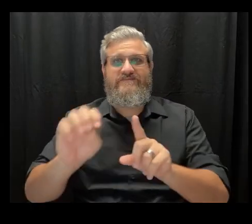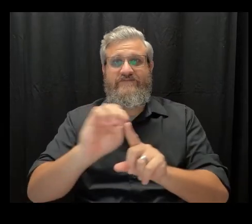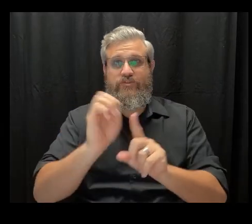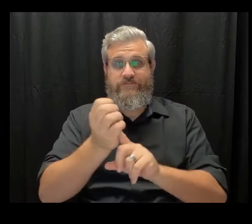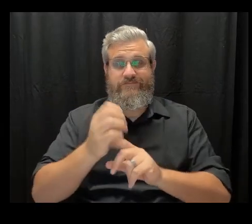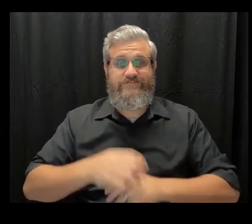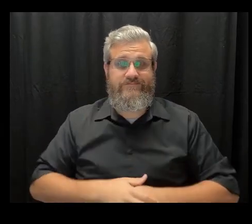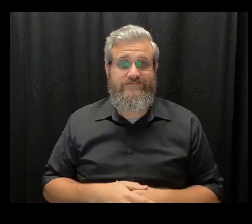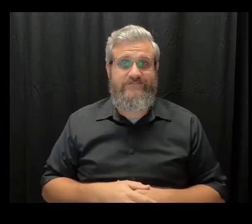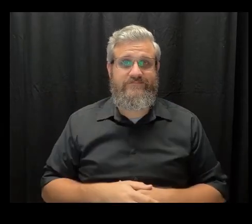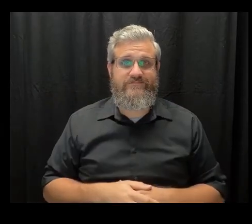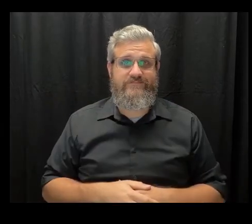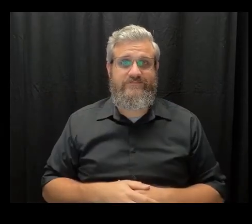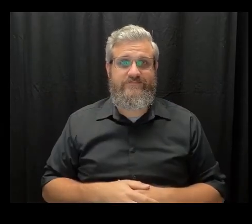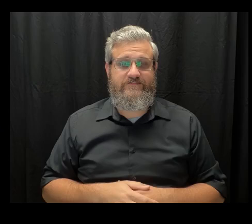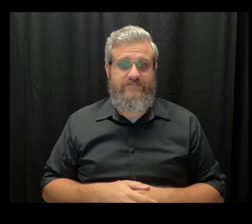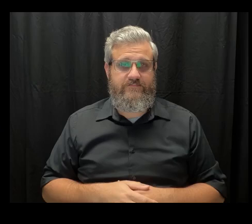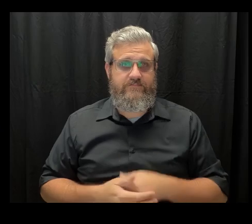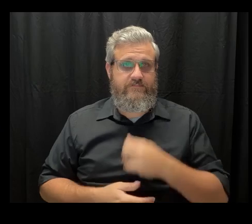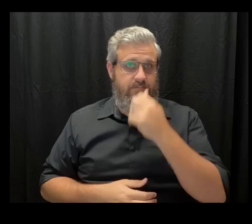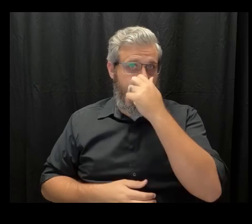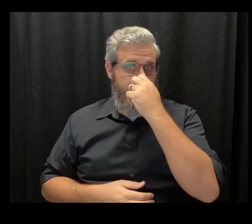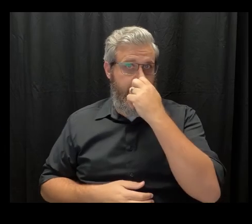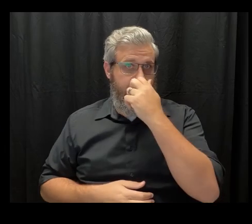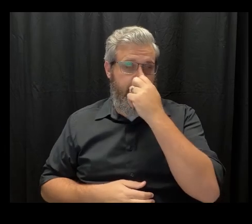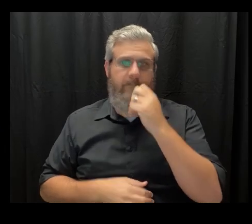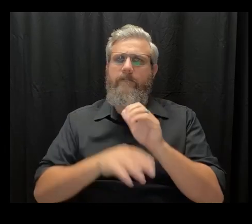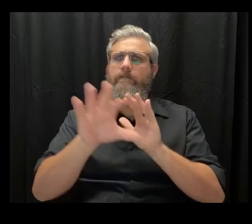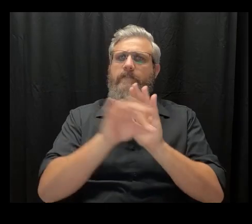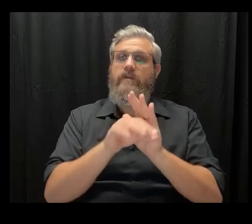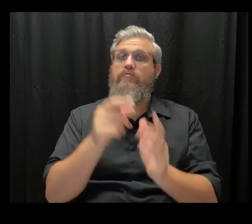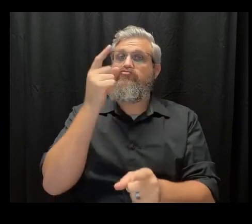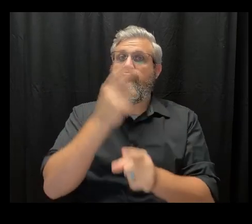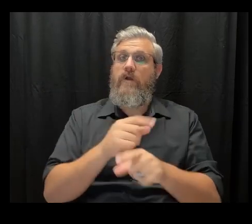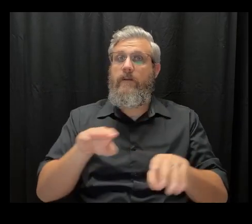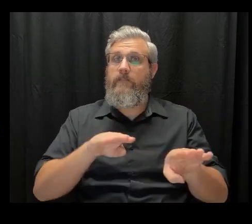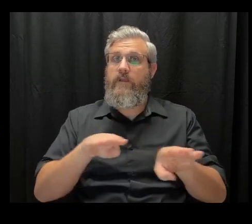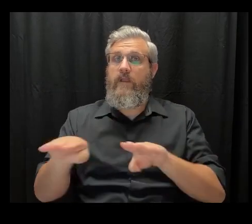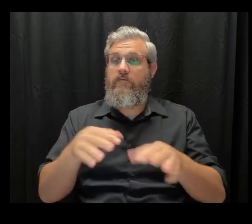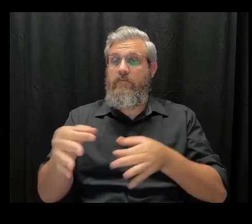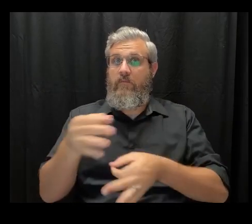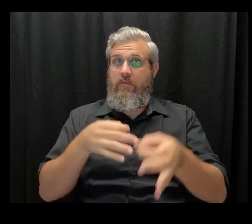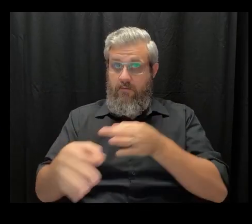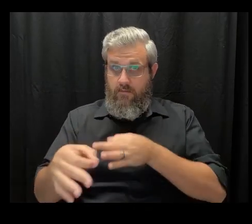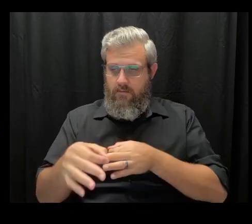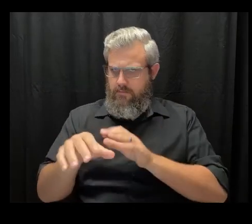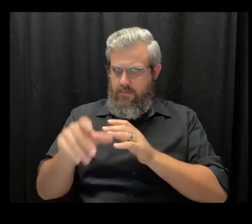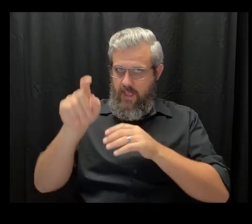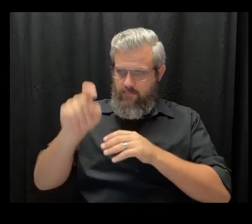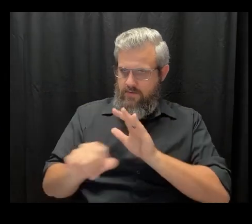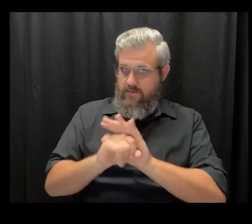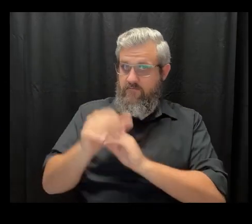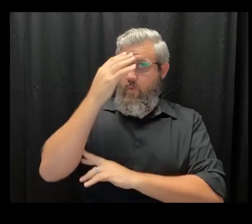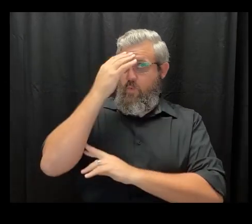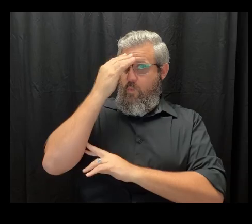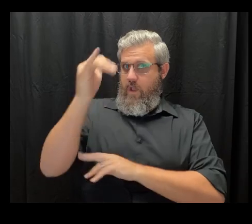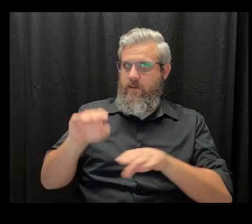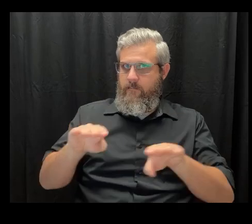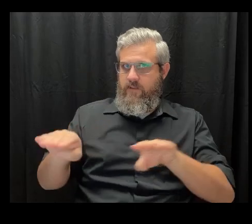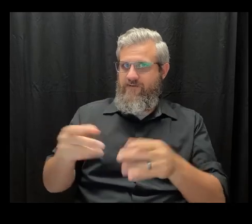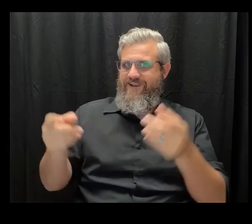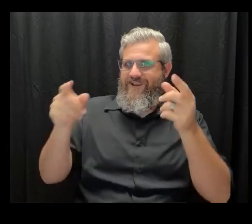Choosing the right replacement behavior starts with understanding why the behavior is happening. That's where a functional behavior assessment, or